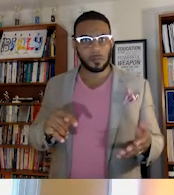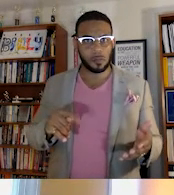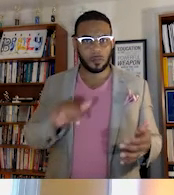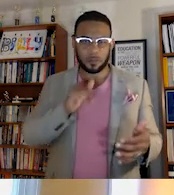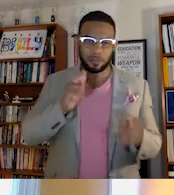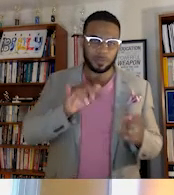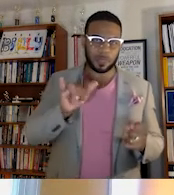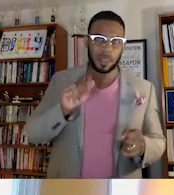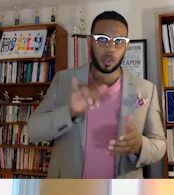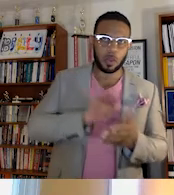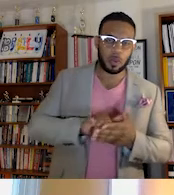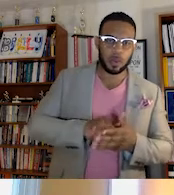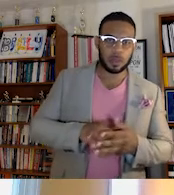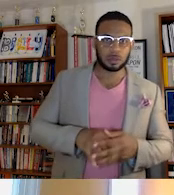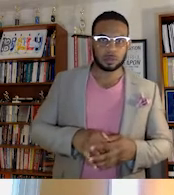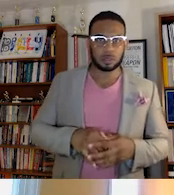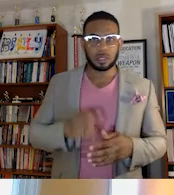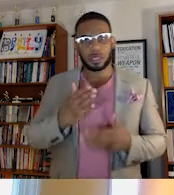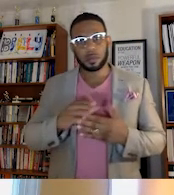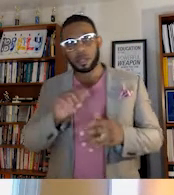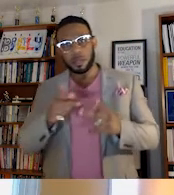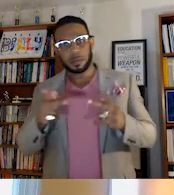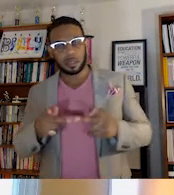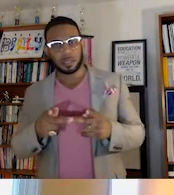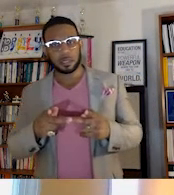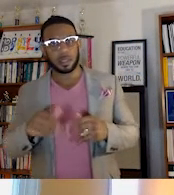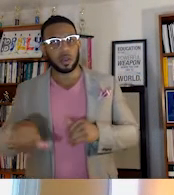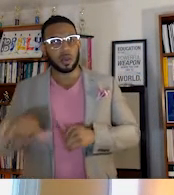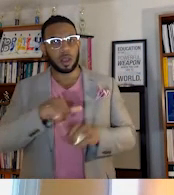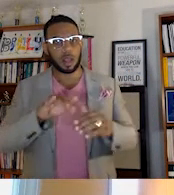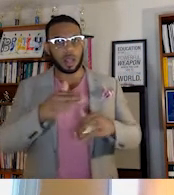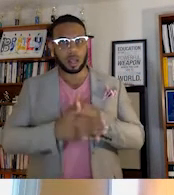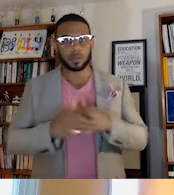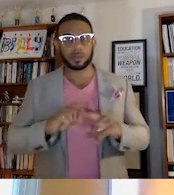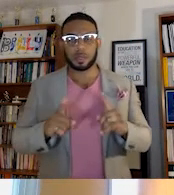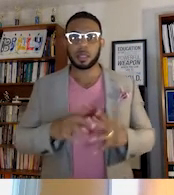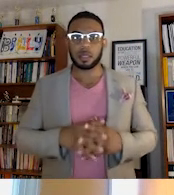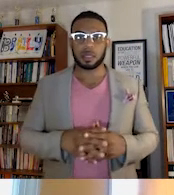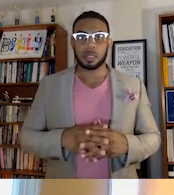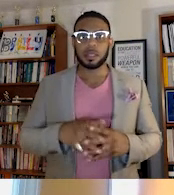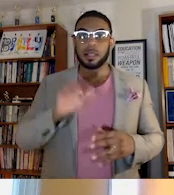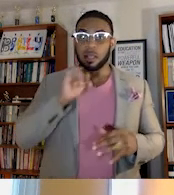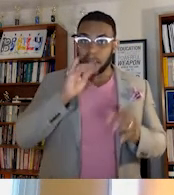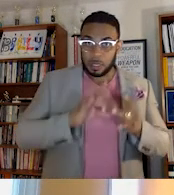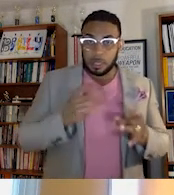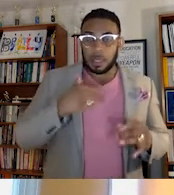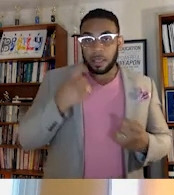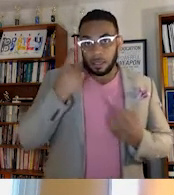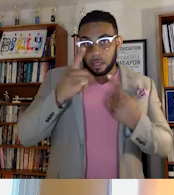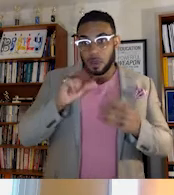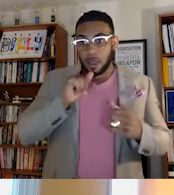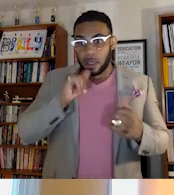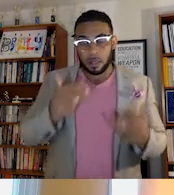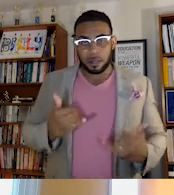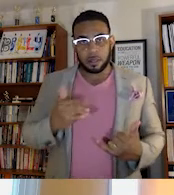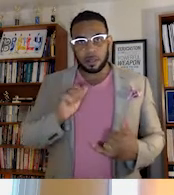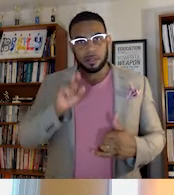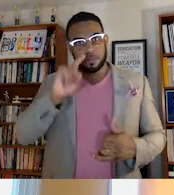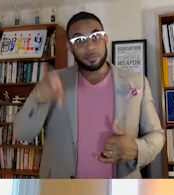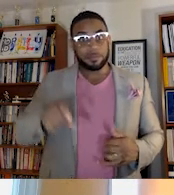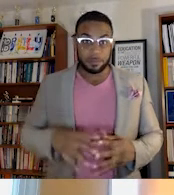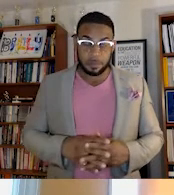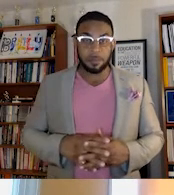We're not like New York and some other places around the country. But that being said, I have to consider where I am. This is